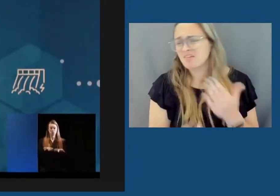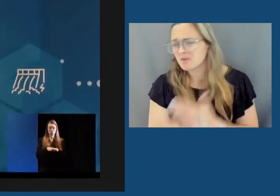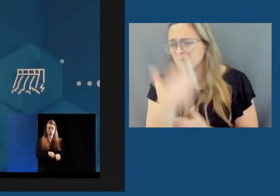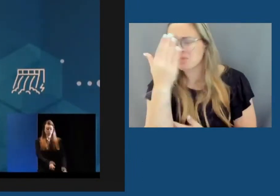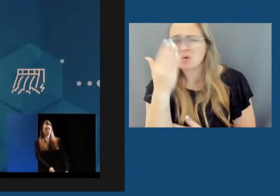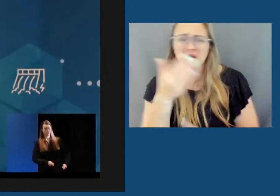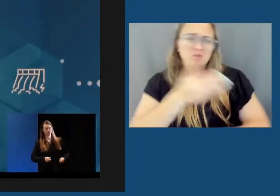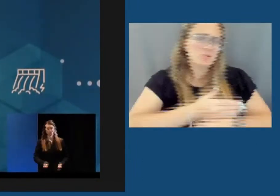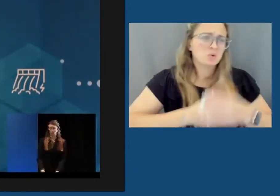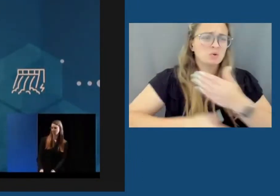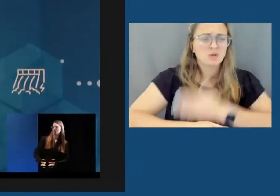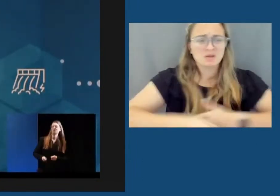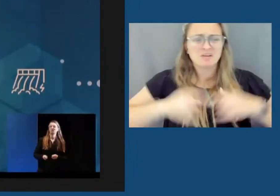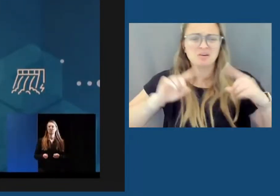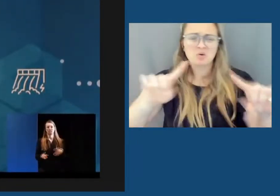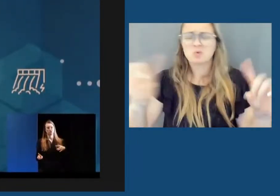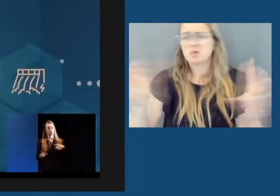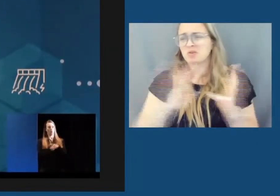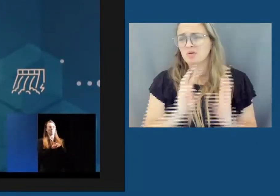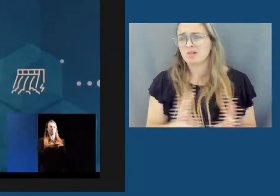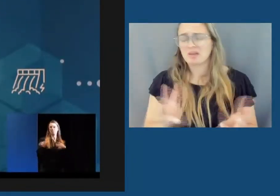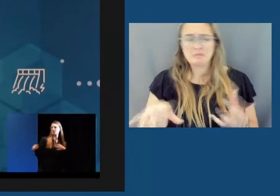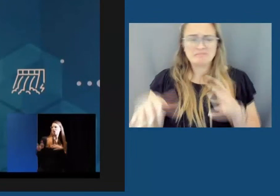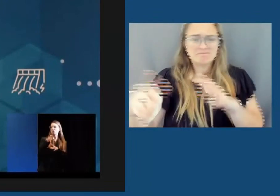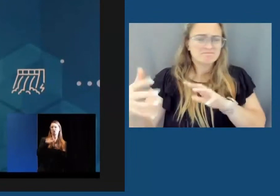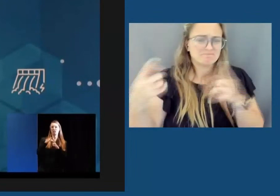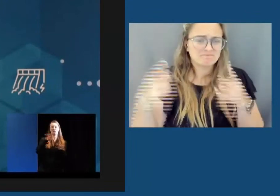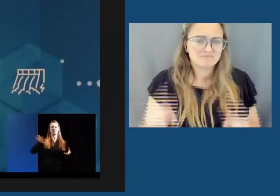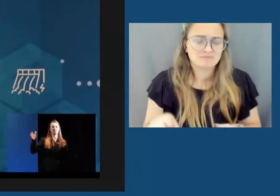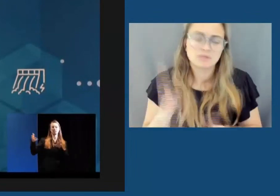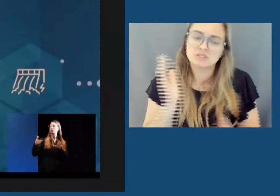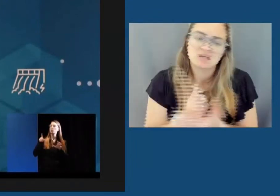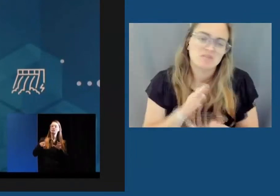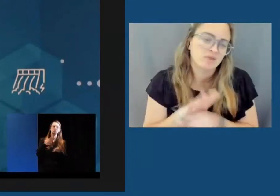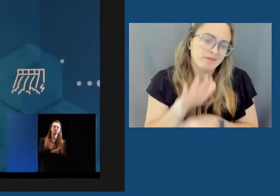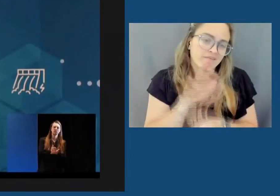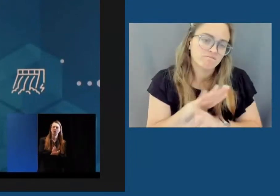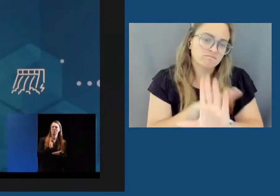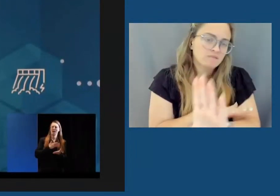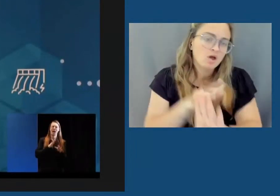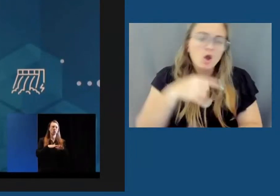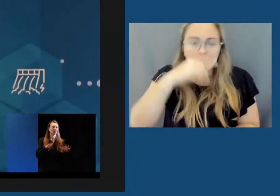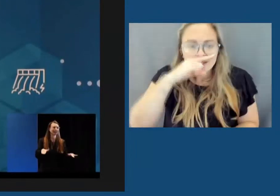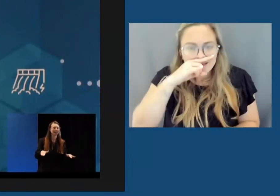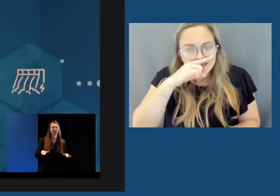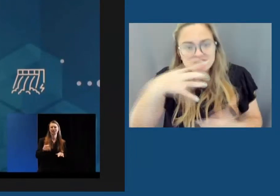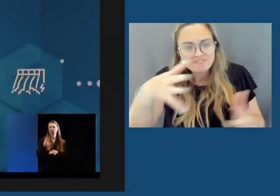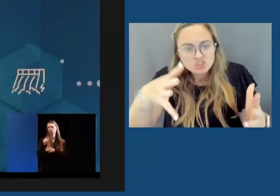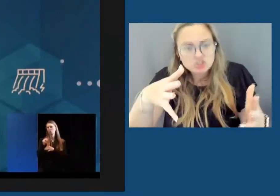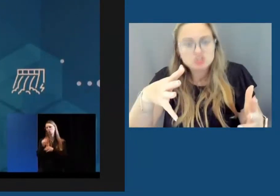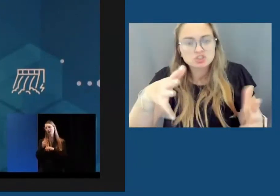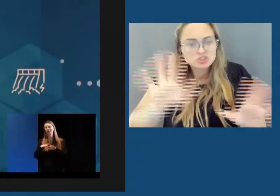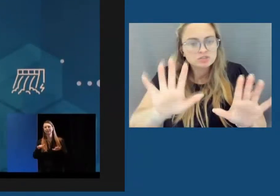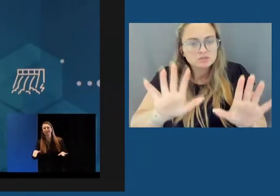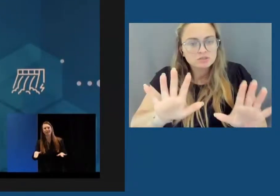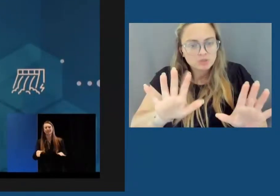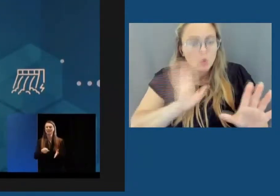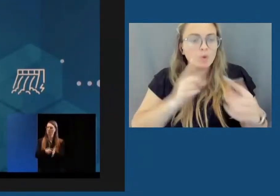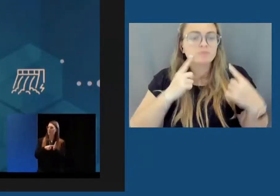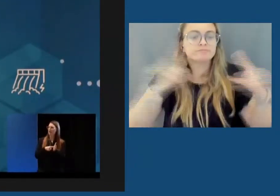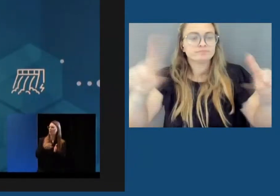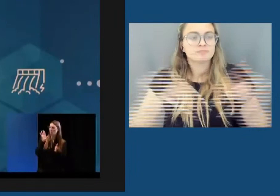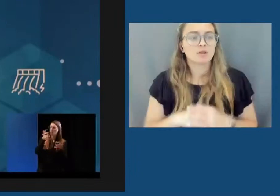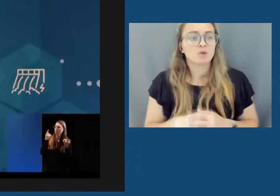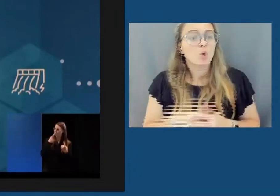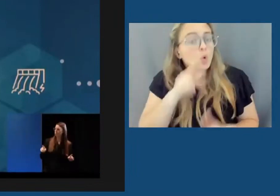some other climate disaster. We have to stop that. Our kids demand that. Your grandkids demand it. So we'll get it done. Who's with me on